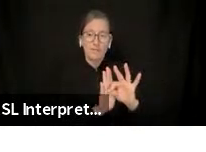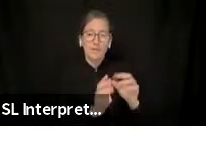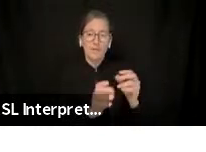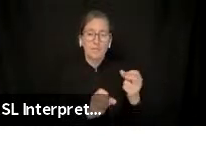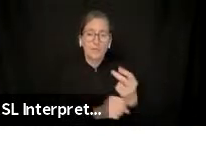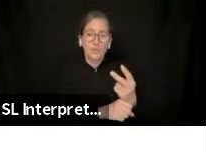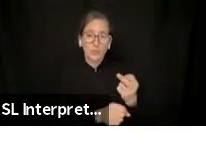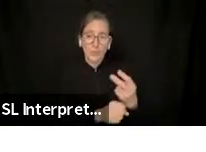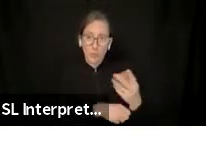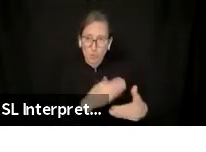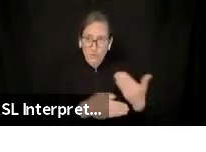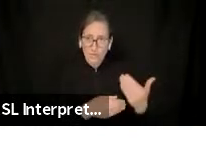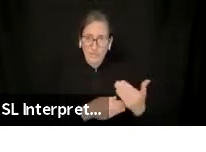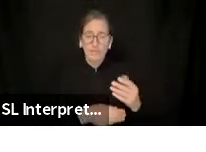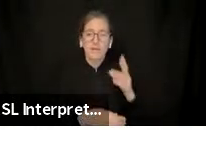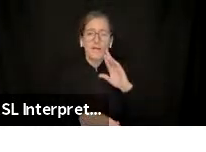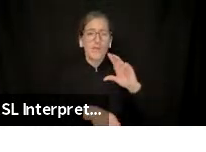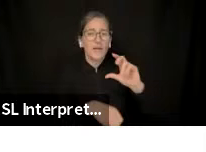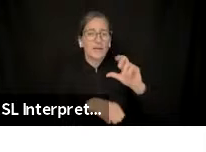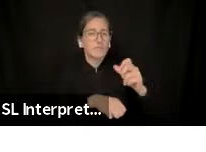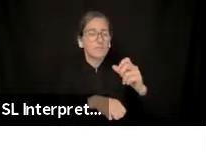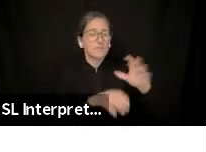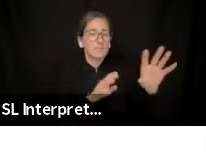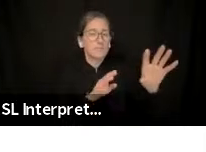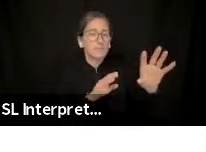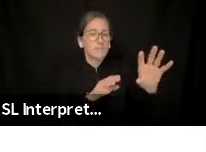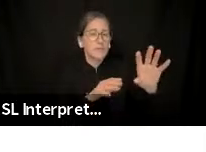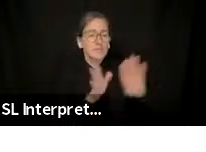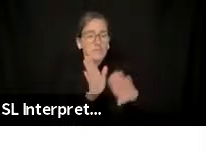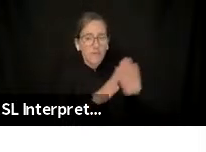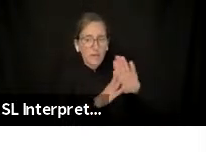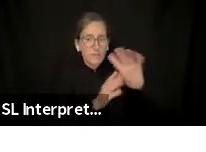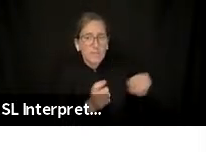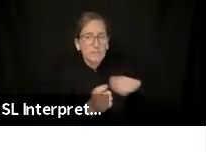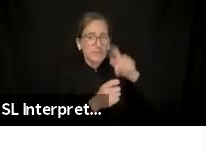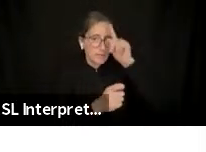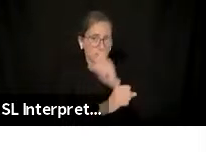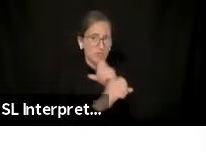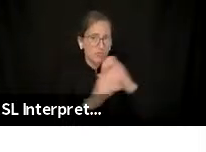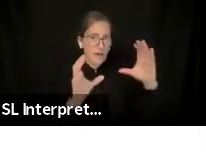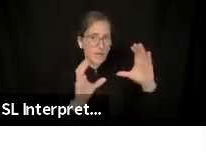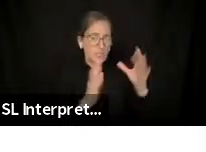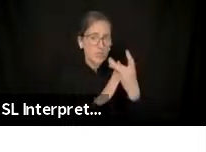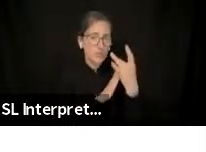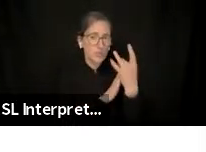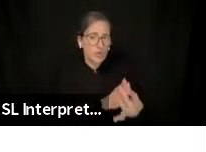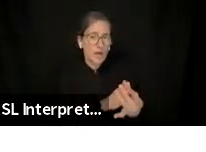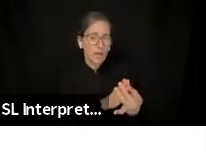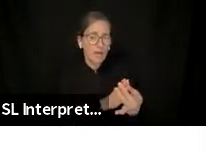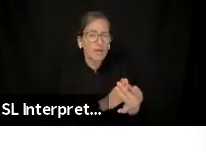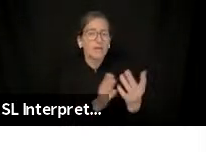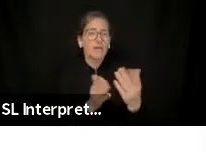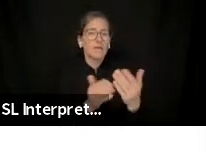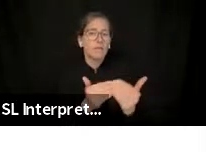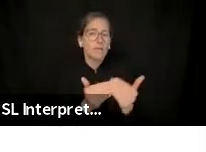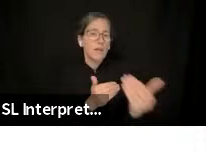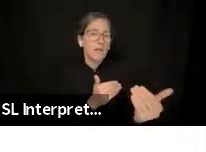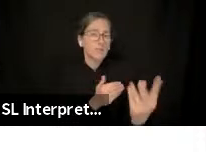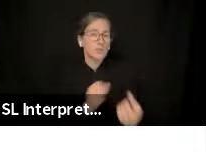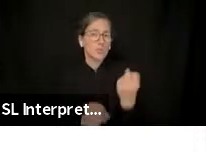strategies that were created to guide and direct the next 2 years of our work together.